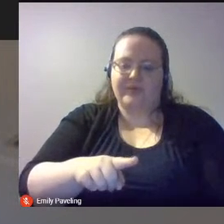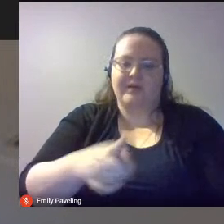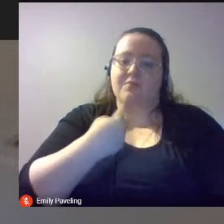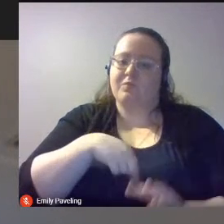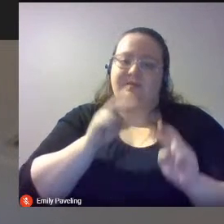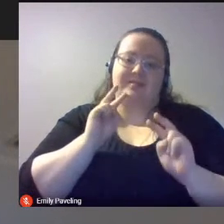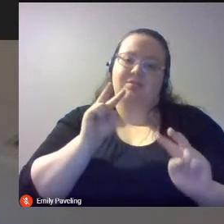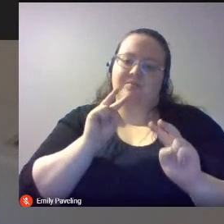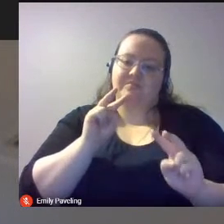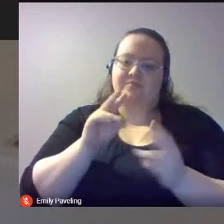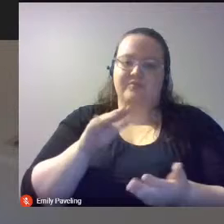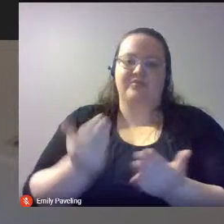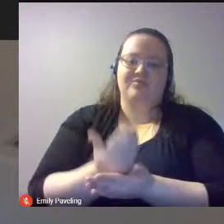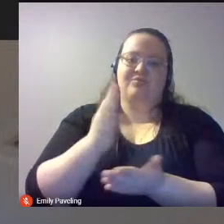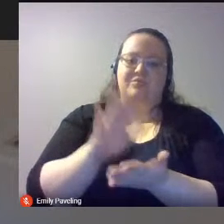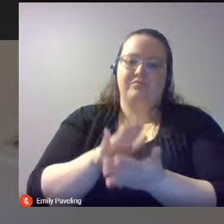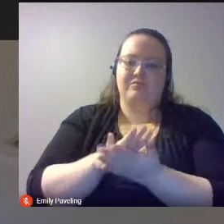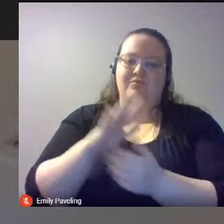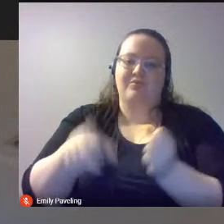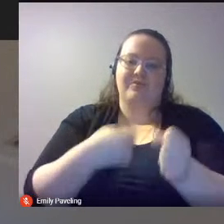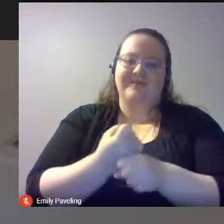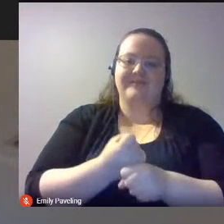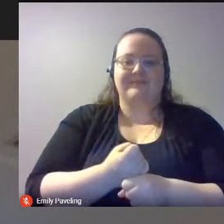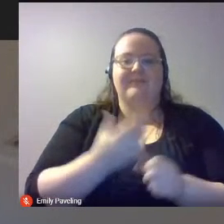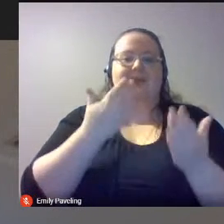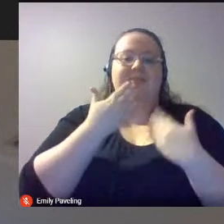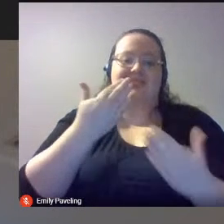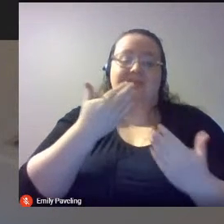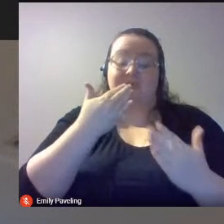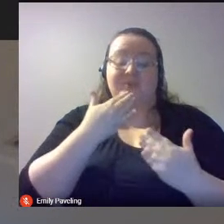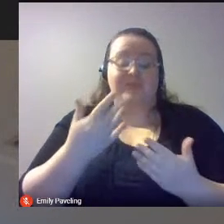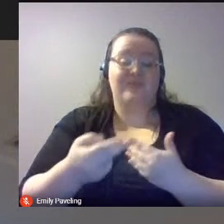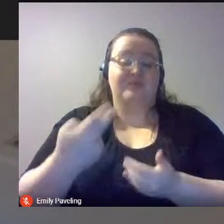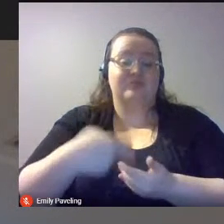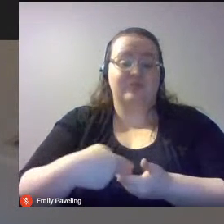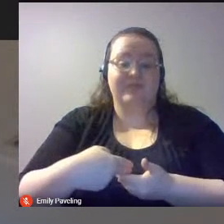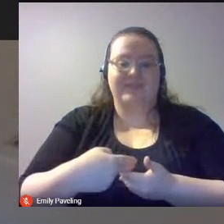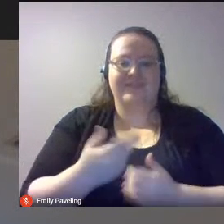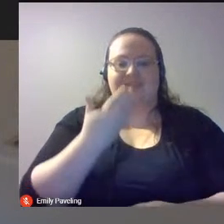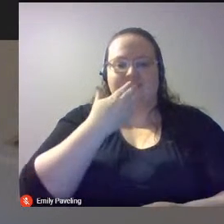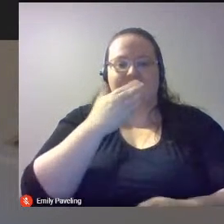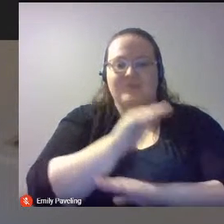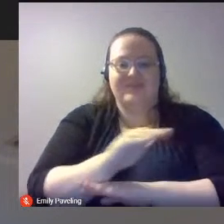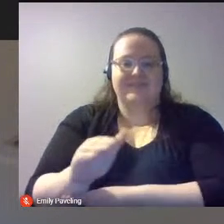to the beginning of the school year. Thanks very much for joining us tonight, and have a good evening.